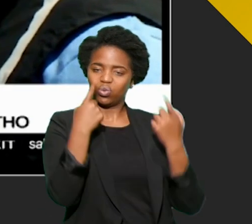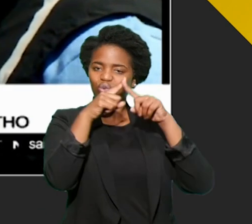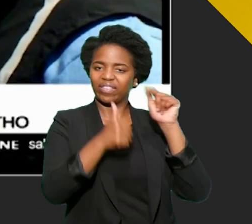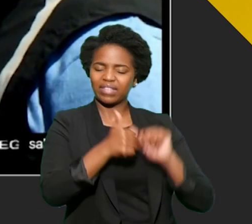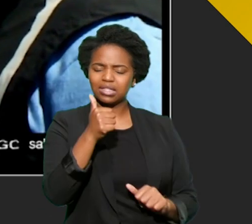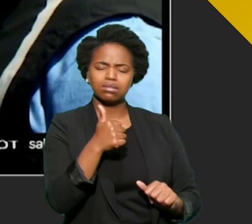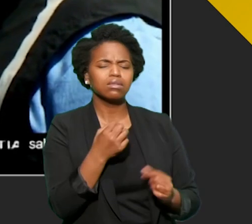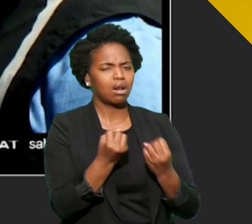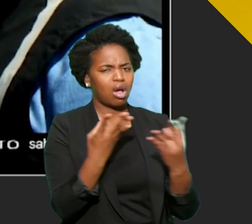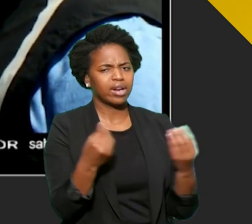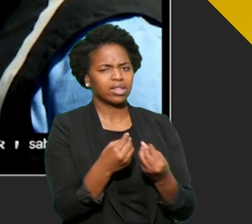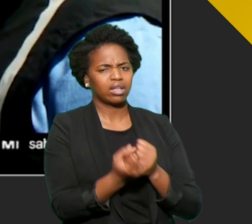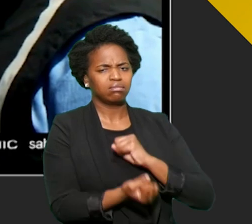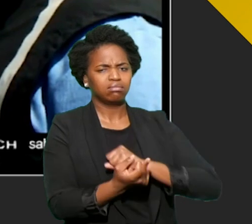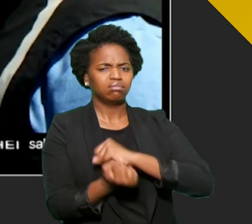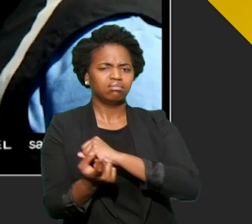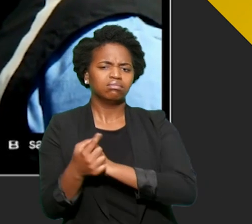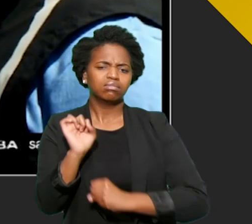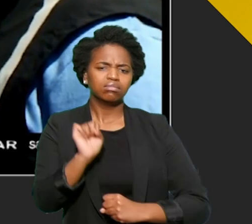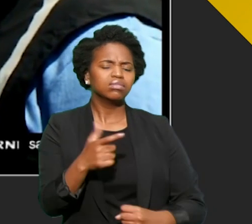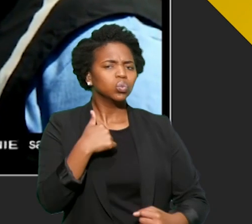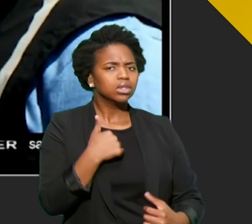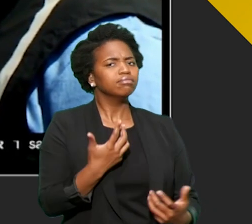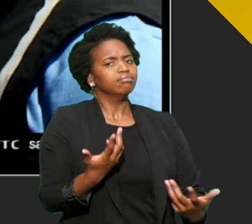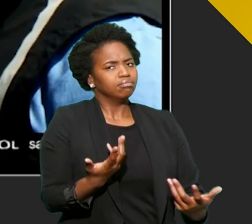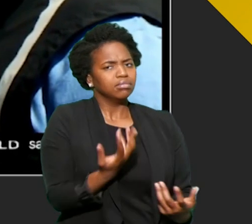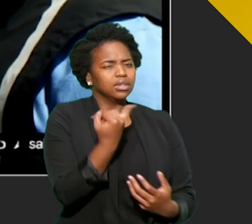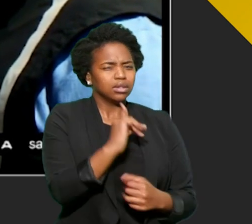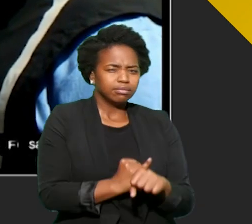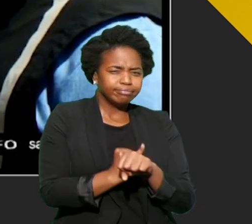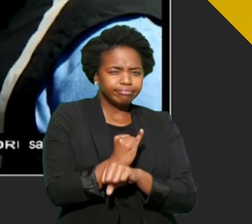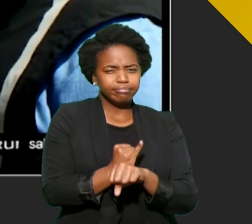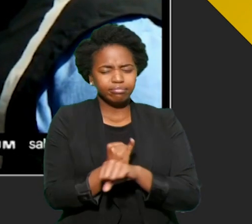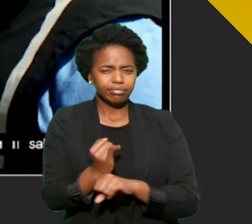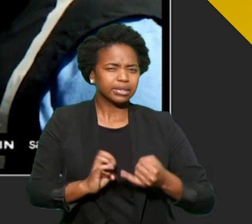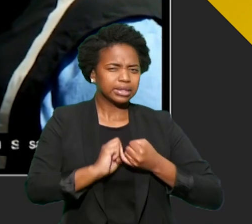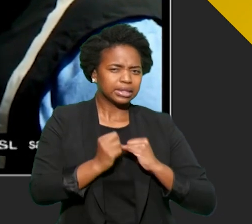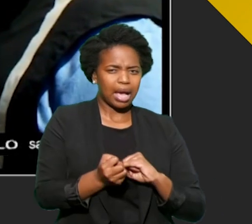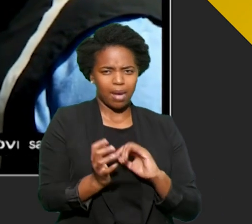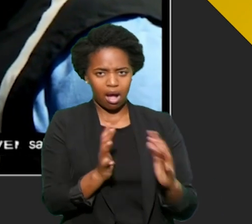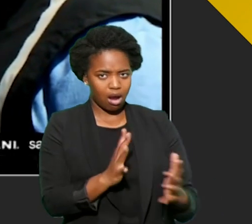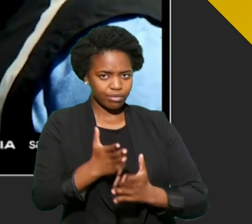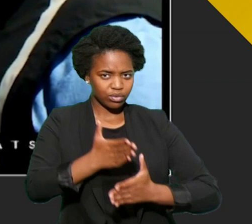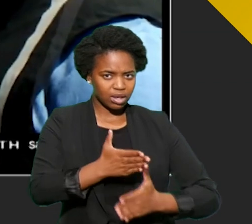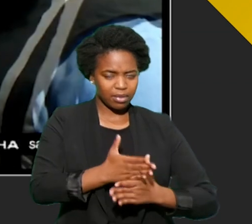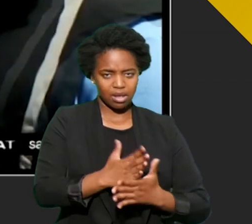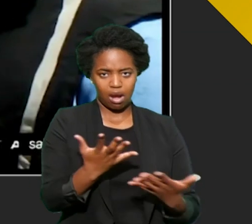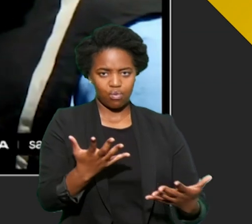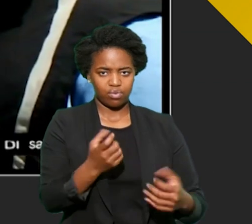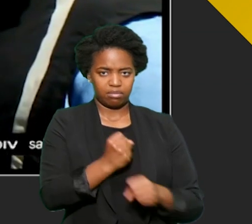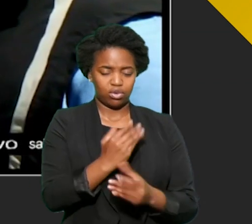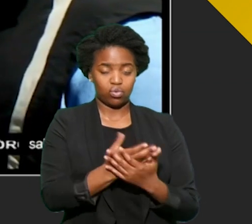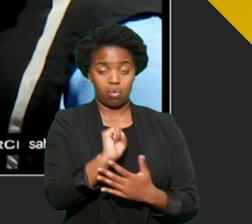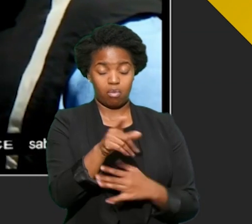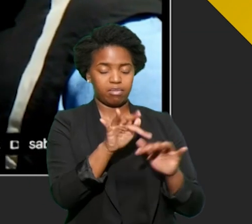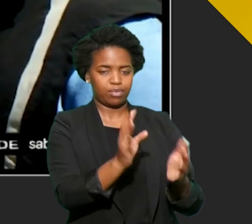a lot that's coming our way. So we're also still in the early stages, trying to find our way around, trying to make sure how do we push it.